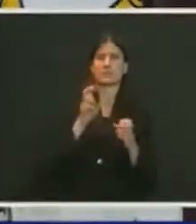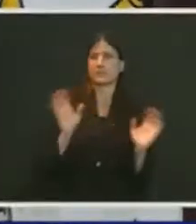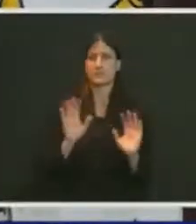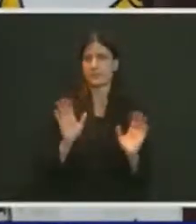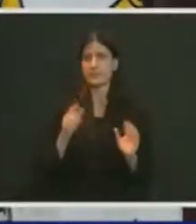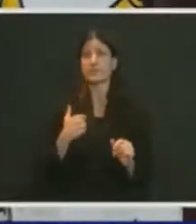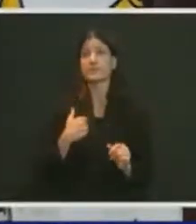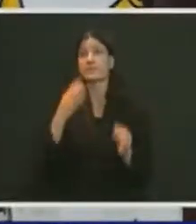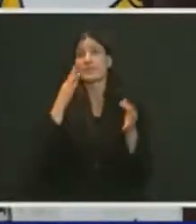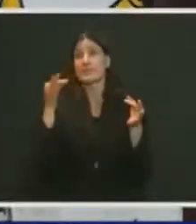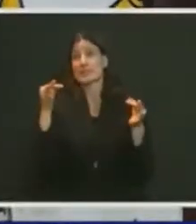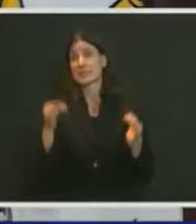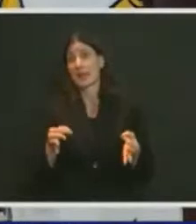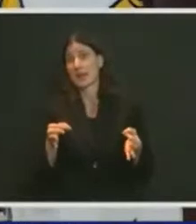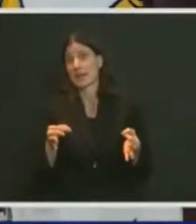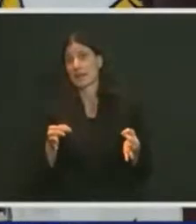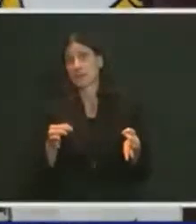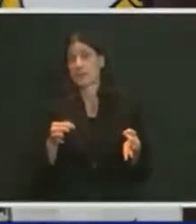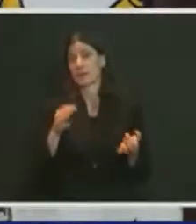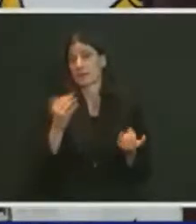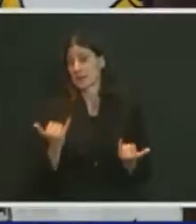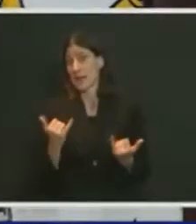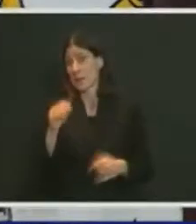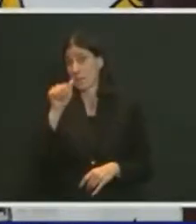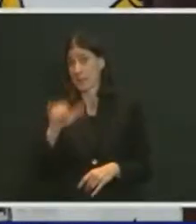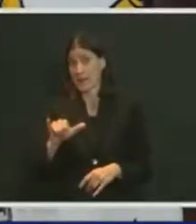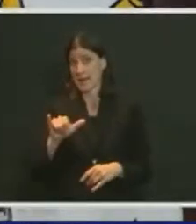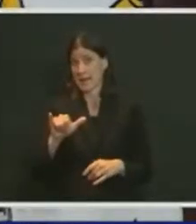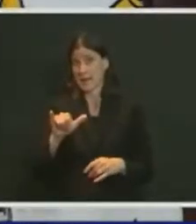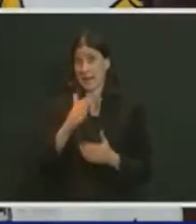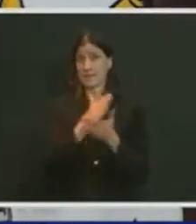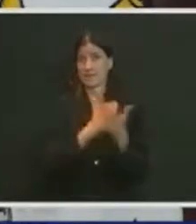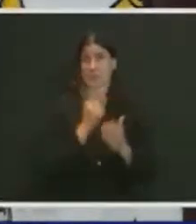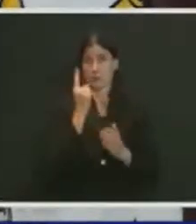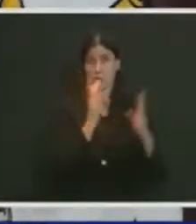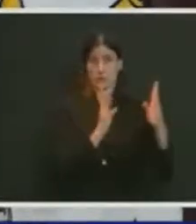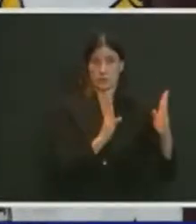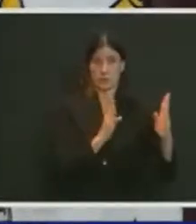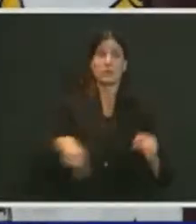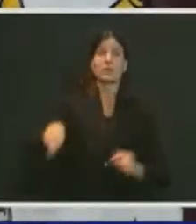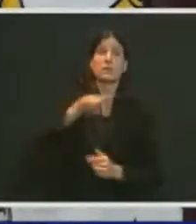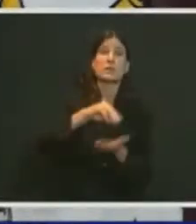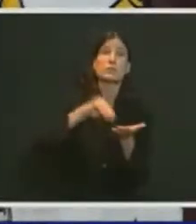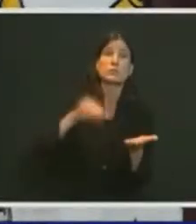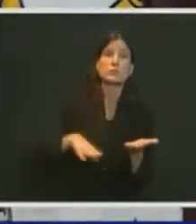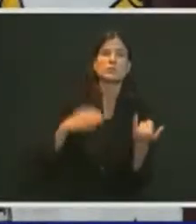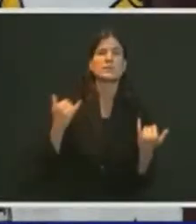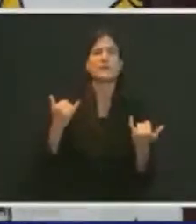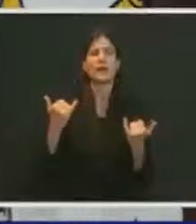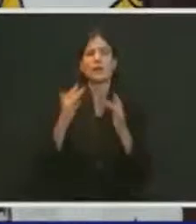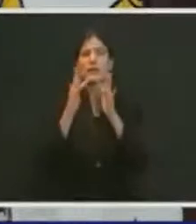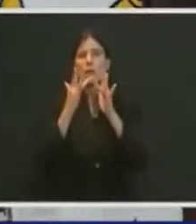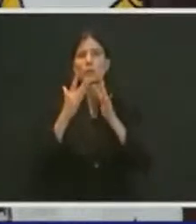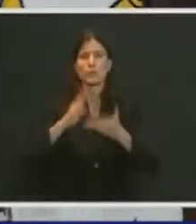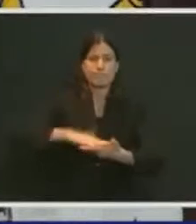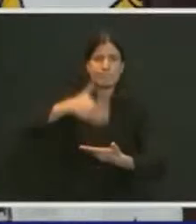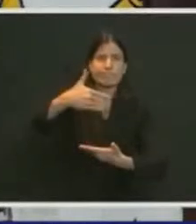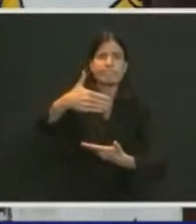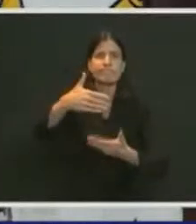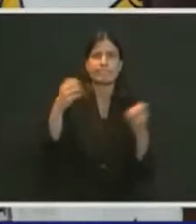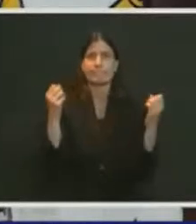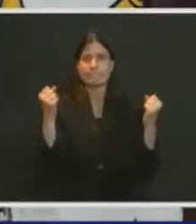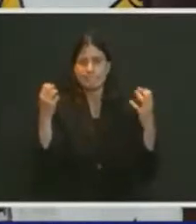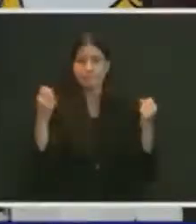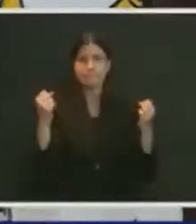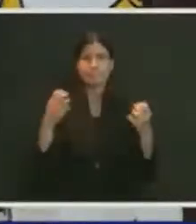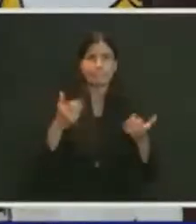plan an event which is virtual, which is safe. It doesn't mean that over the summer, there might not also be some kind of a